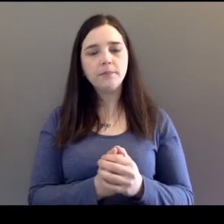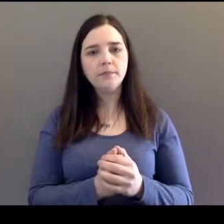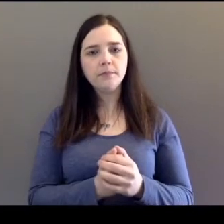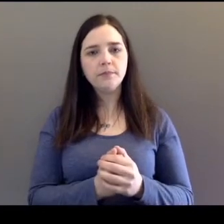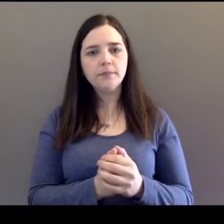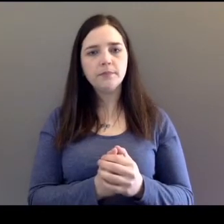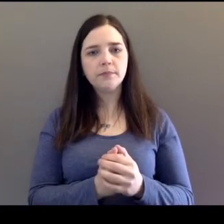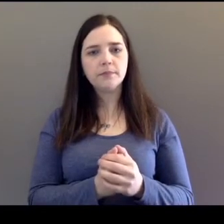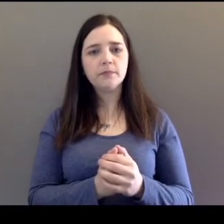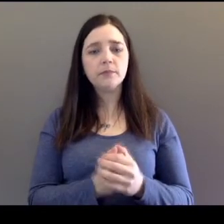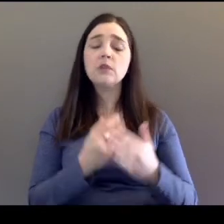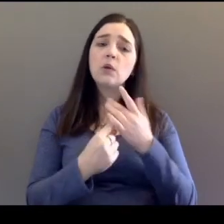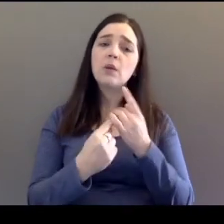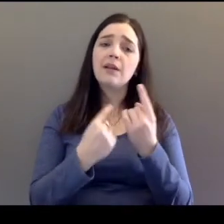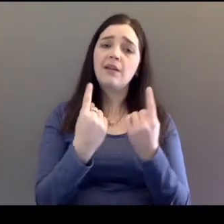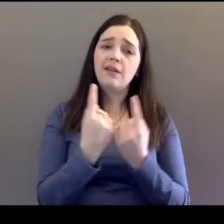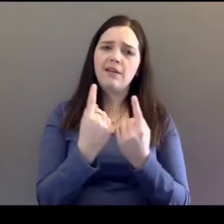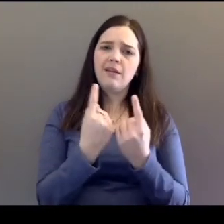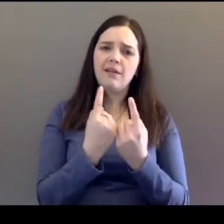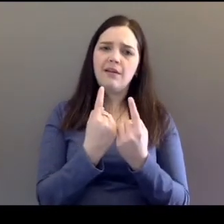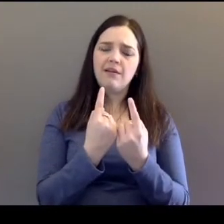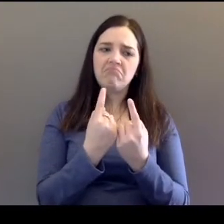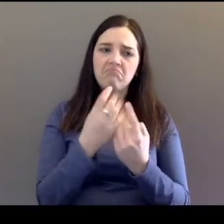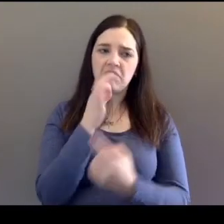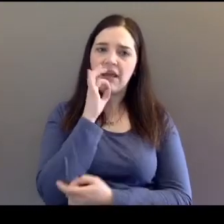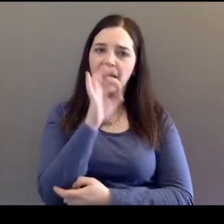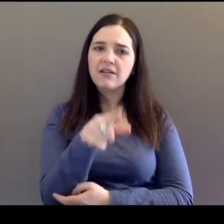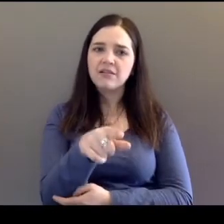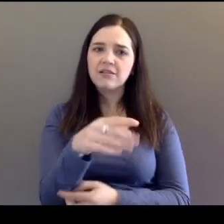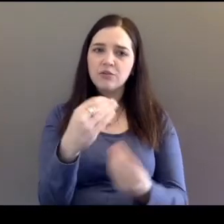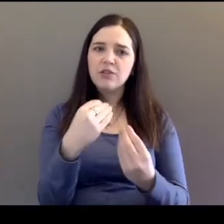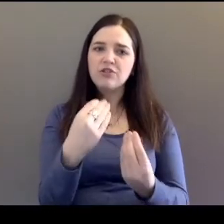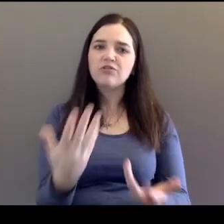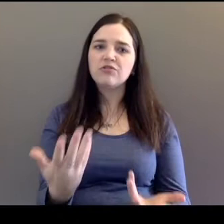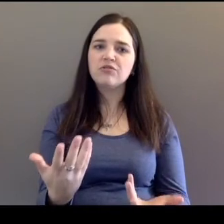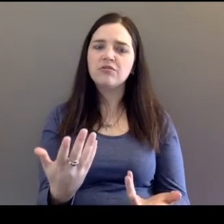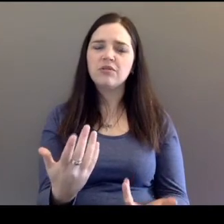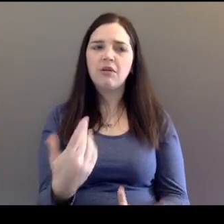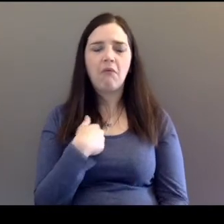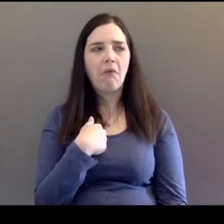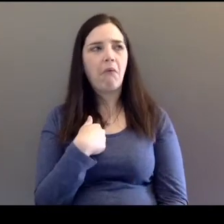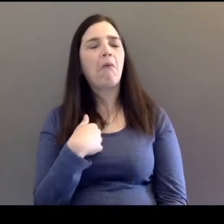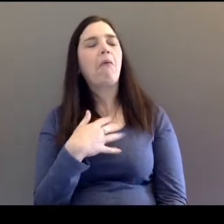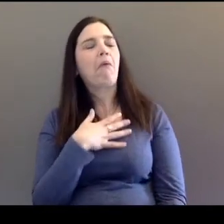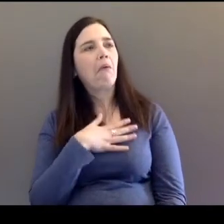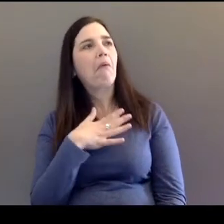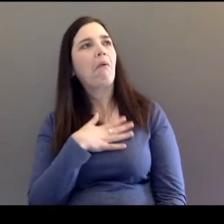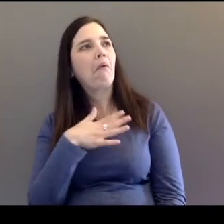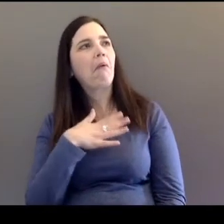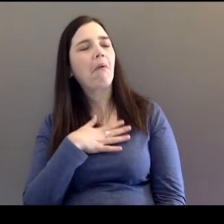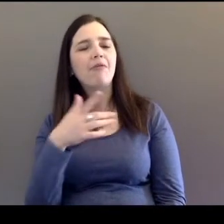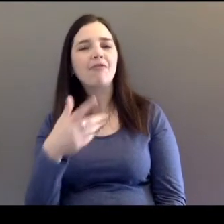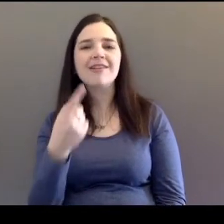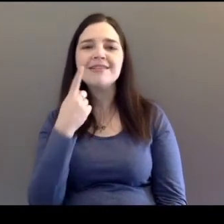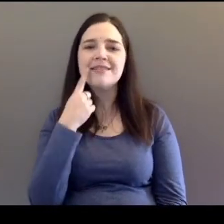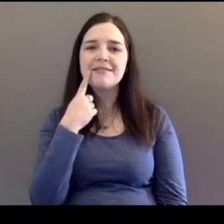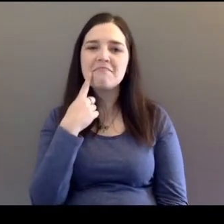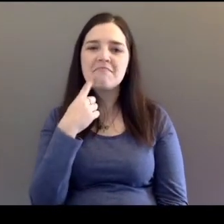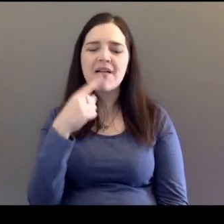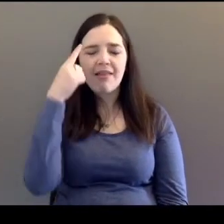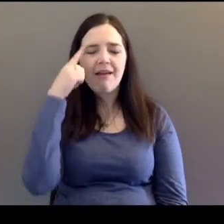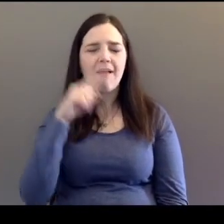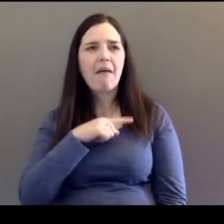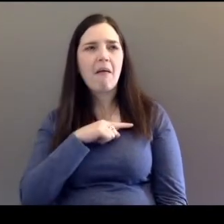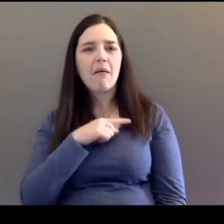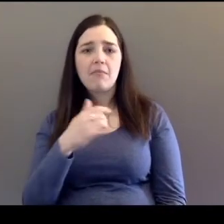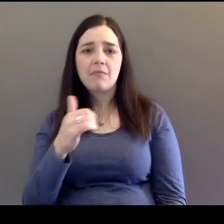The only thing they ever asked for teaching on. And I find that really encouraging for a start, for this very simple reason. They obviously